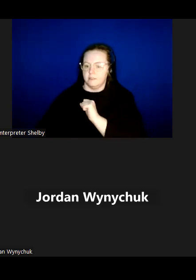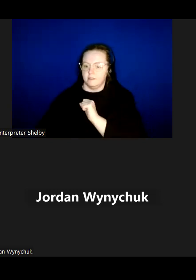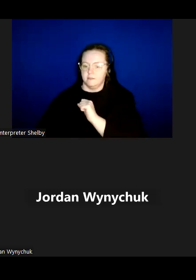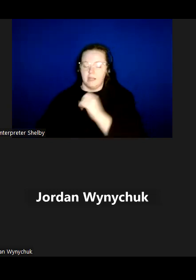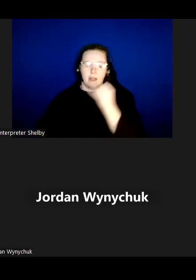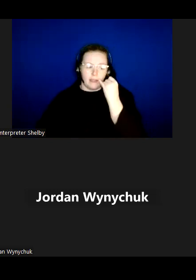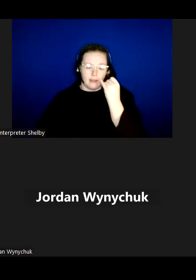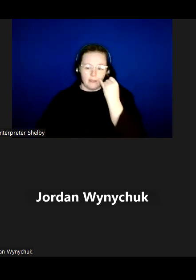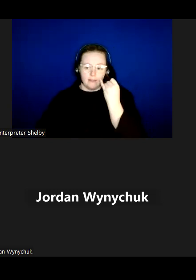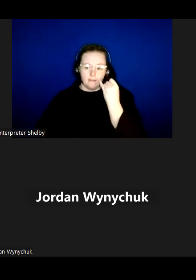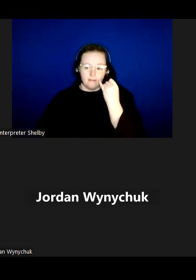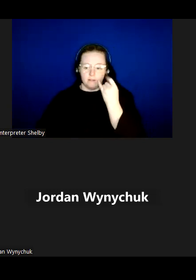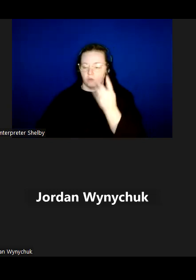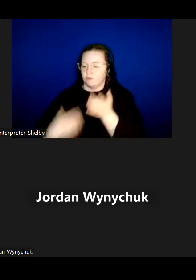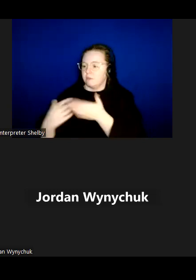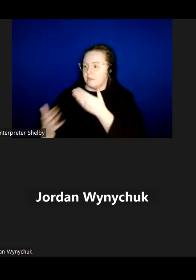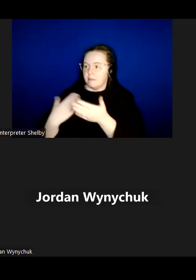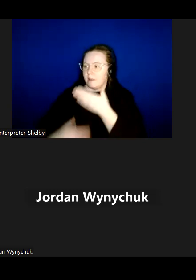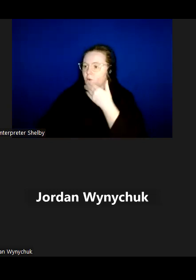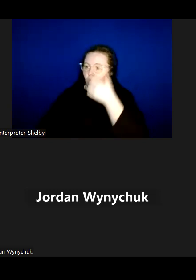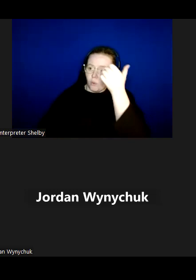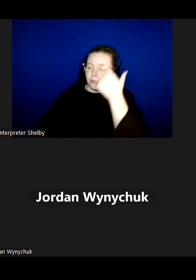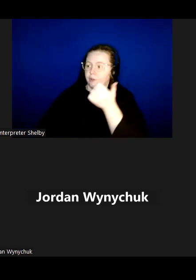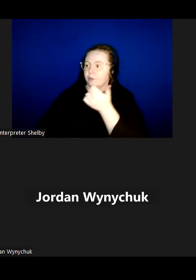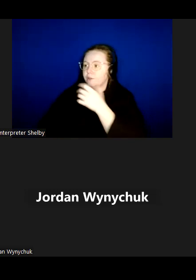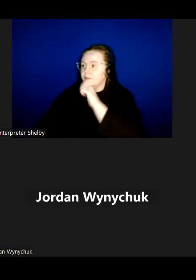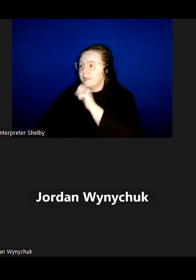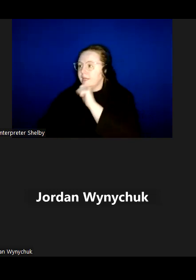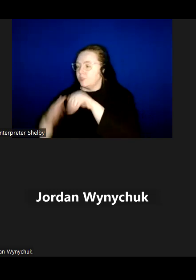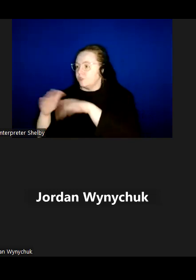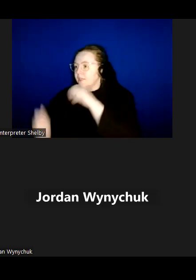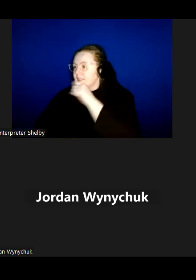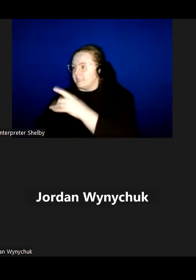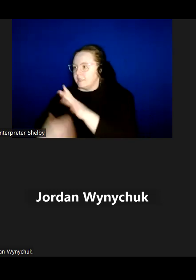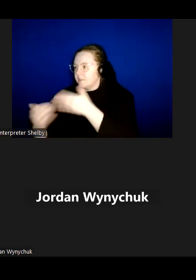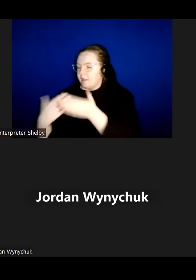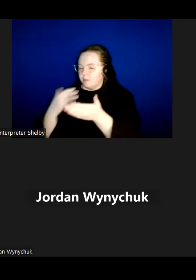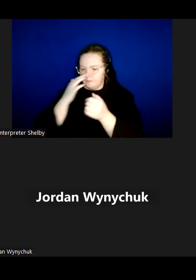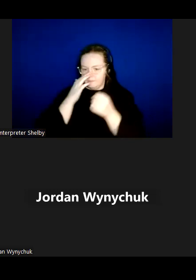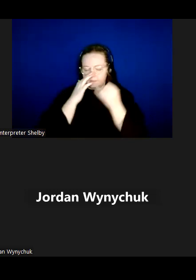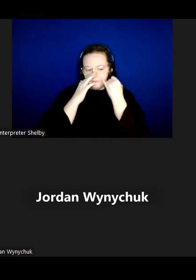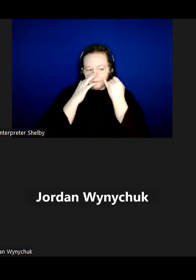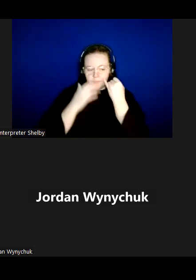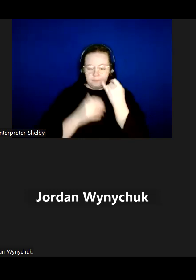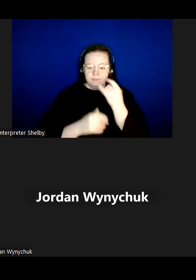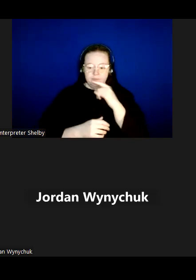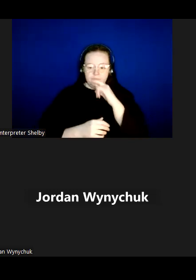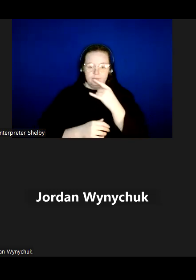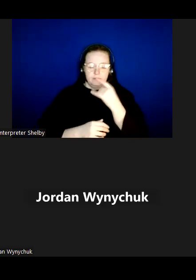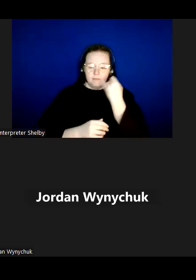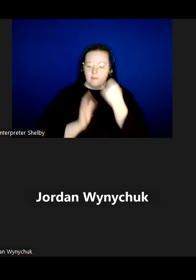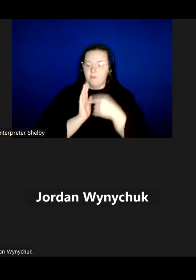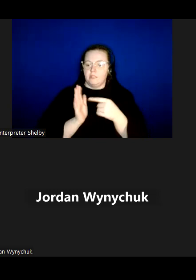children play, it doesn't matter if they're old or reared or not. Okay, and they were actually children of say